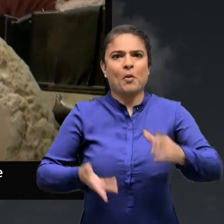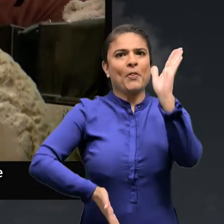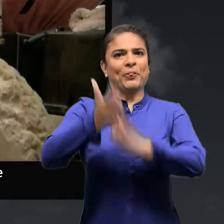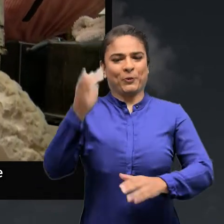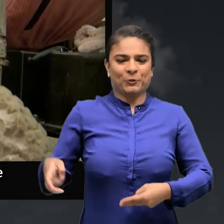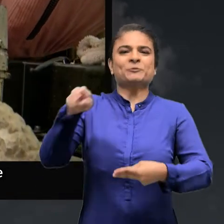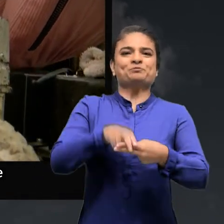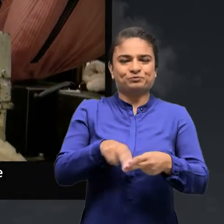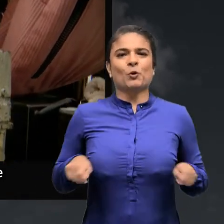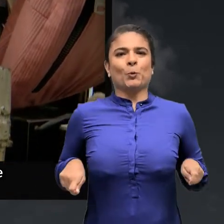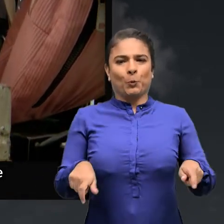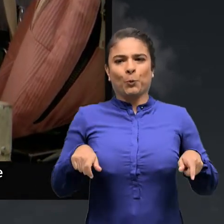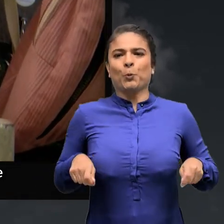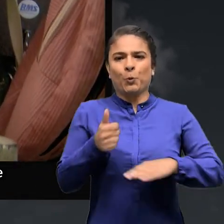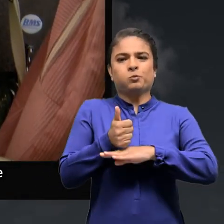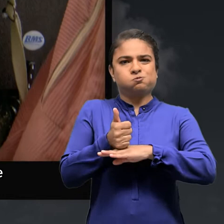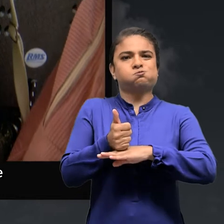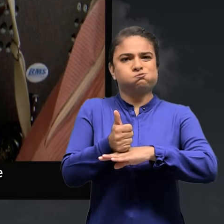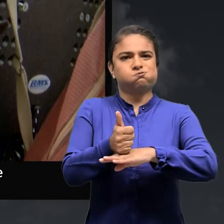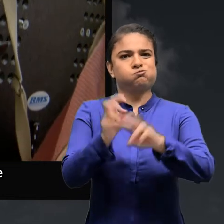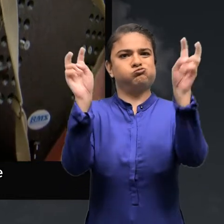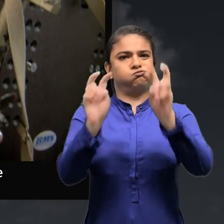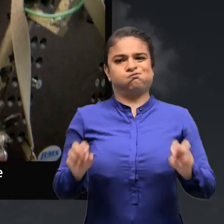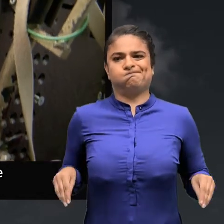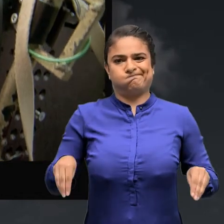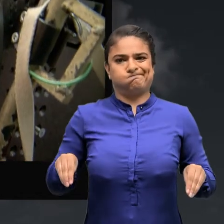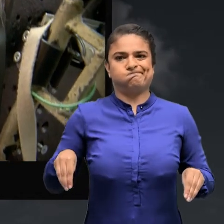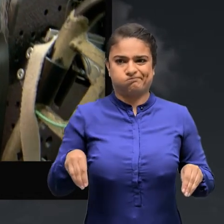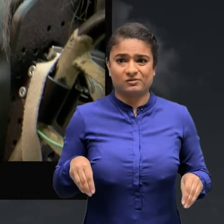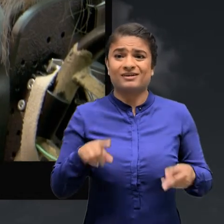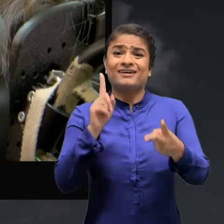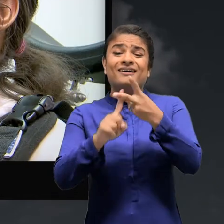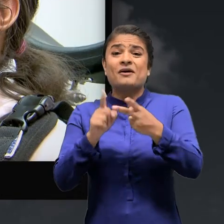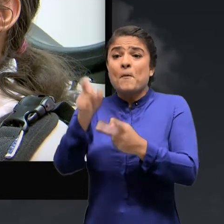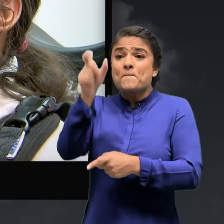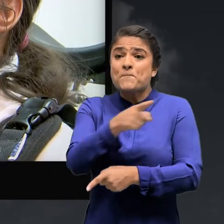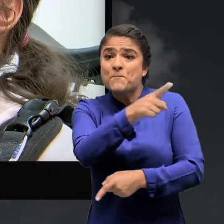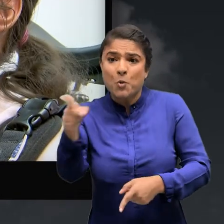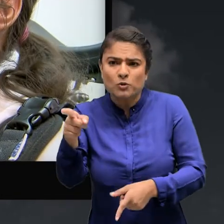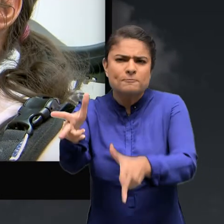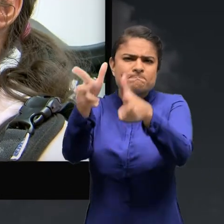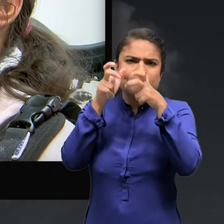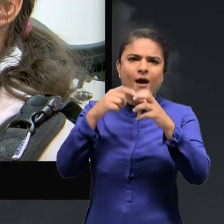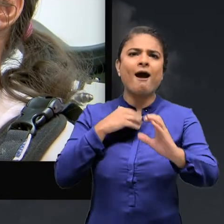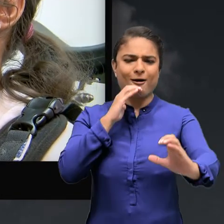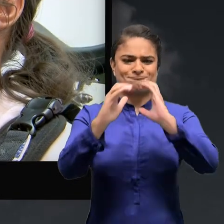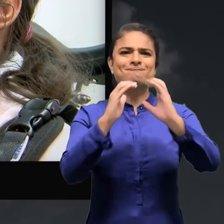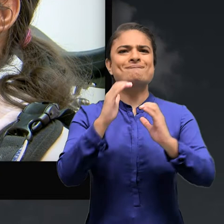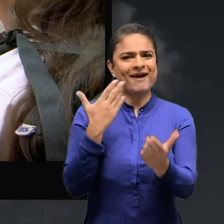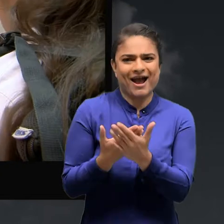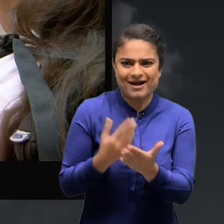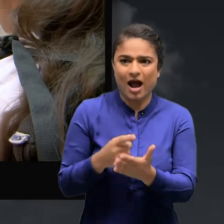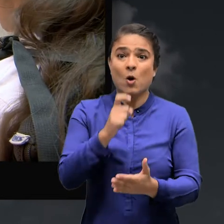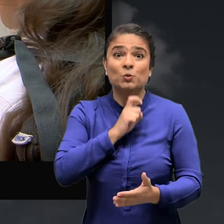partly overcome with an electric wheelchair. And the other is to be able to communicate what